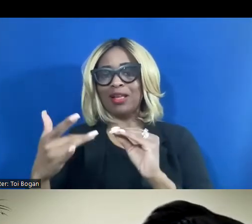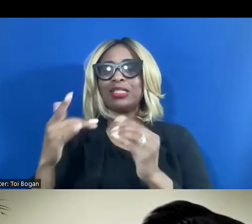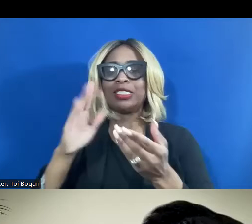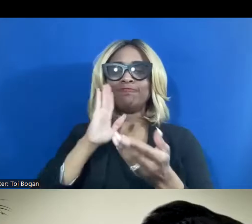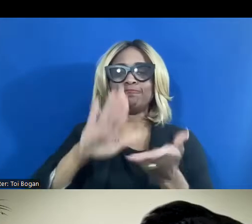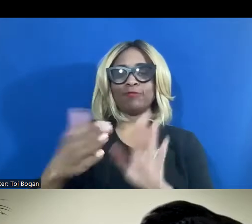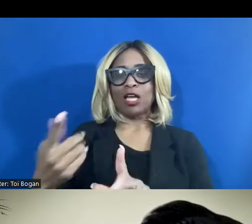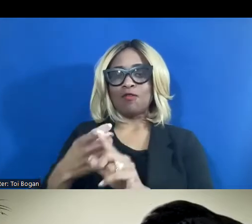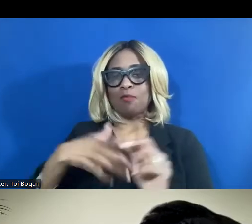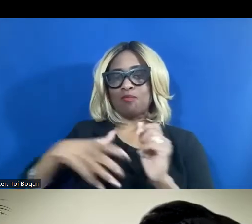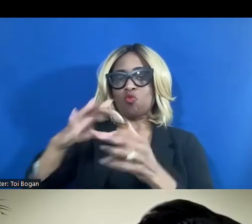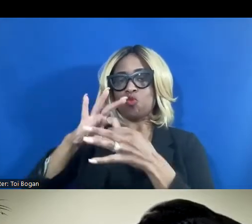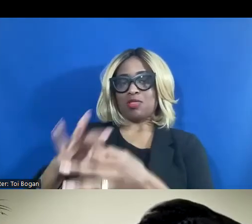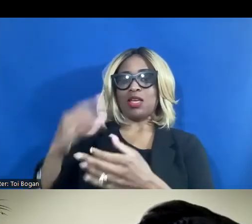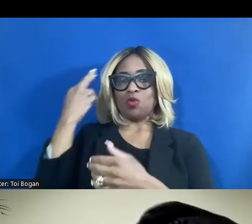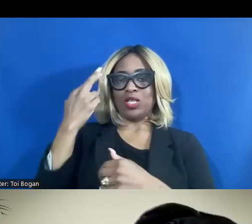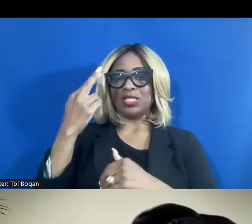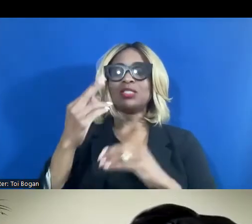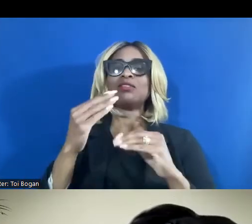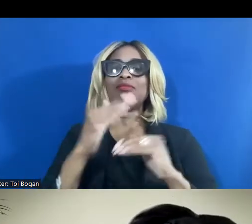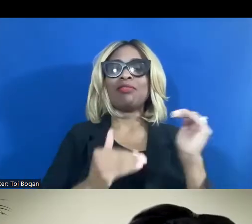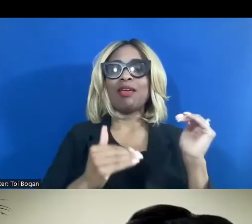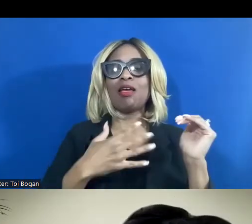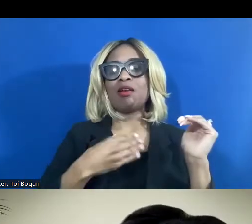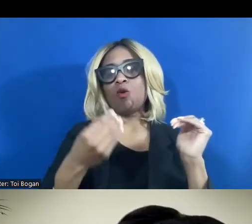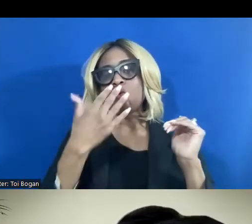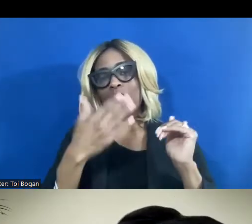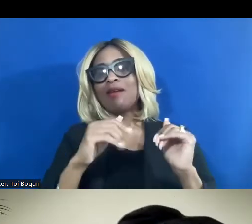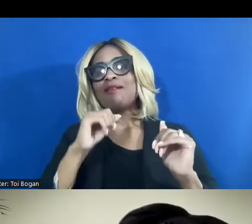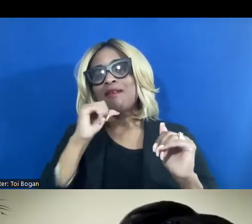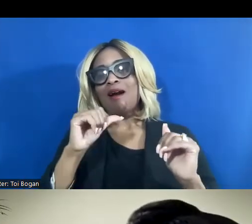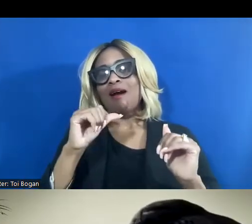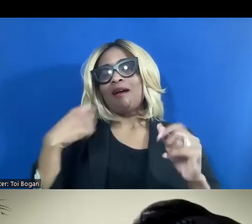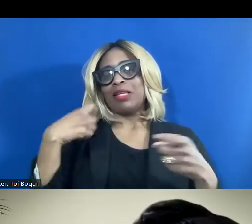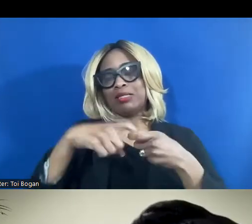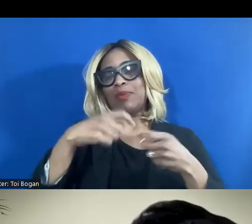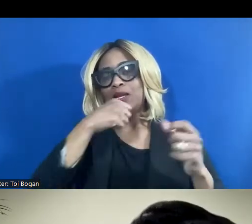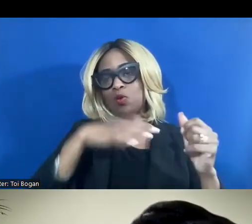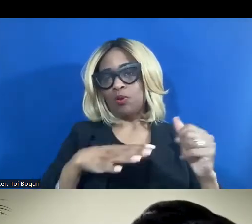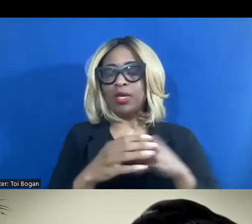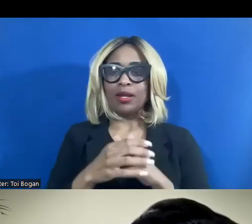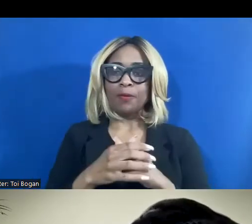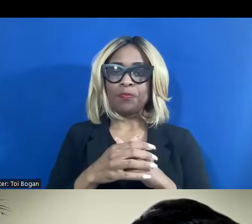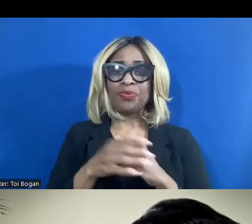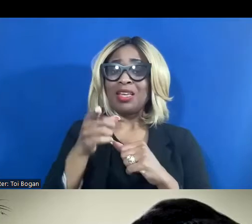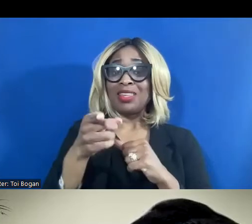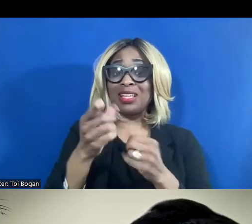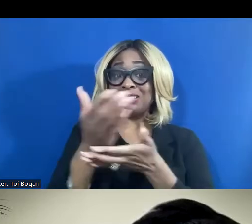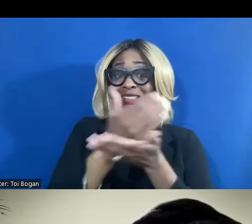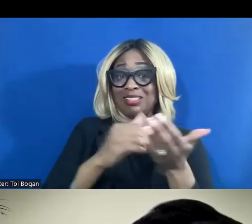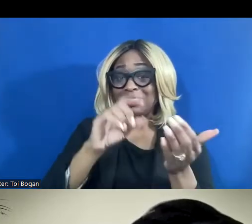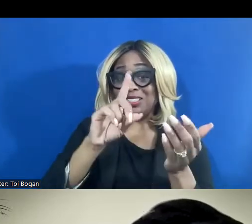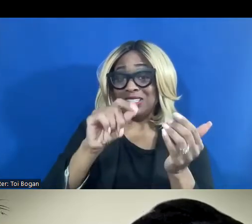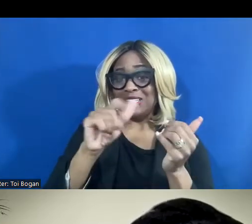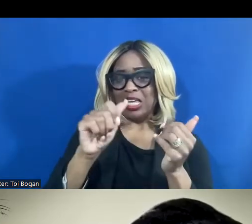of pregnancy-related causes than white non-Hispanic women. And this data is all specific